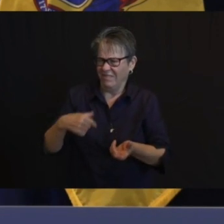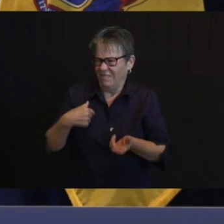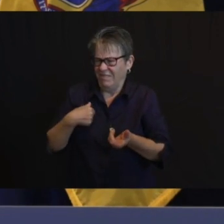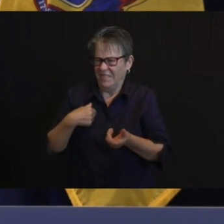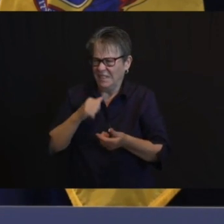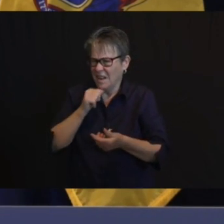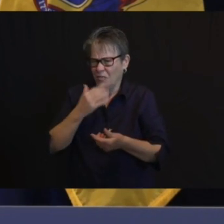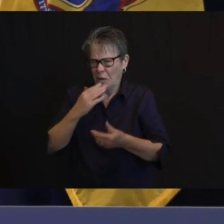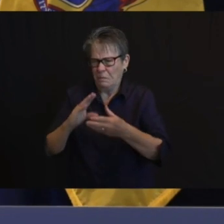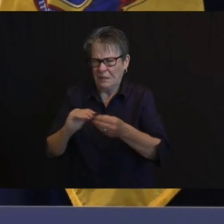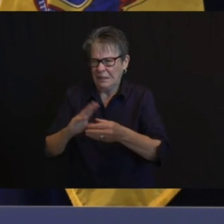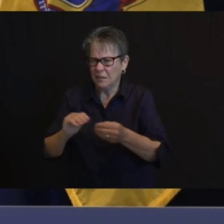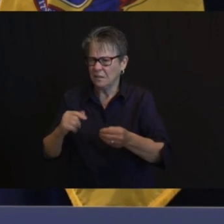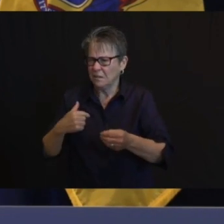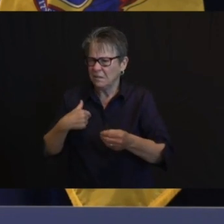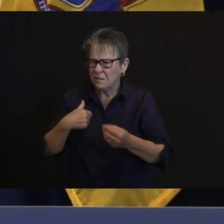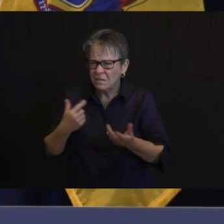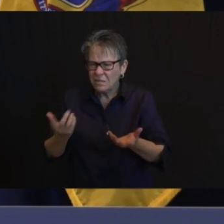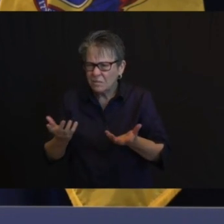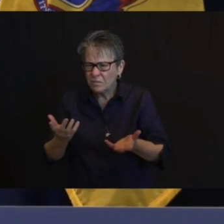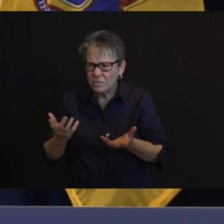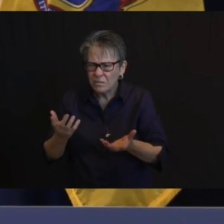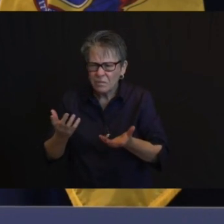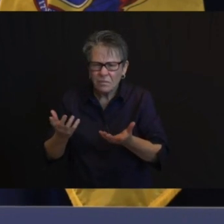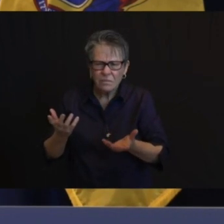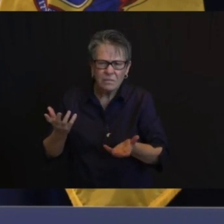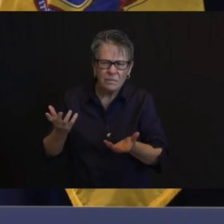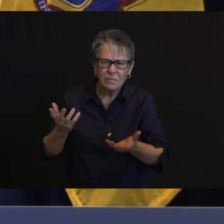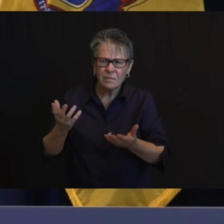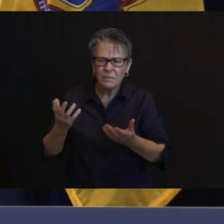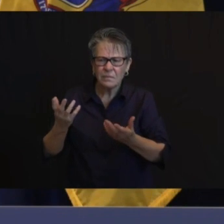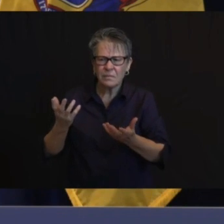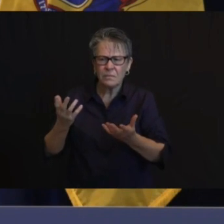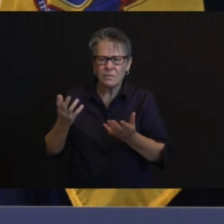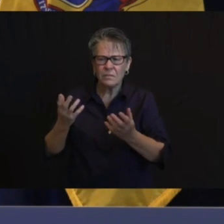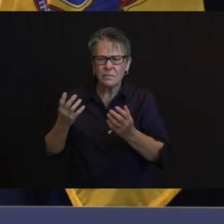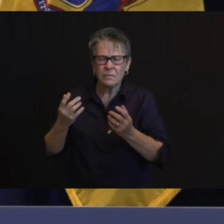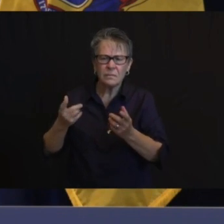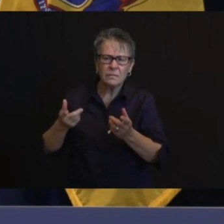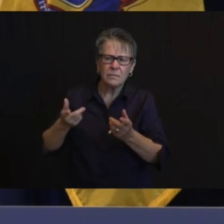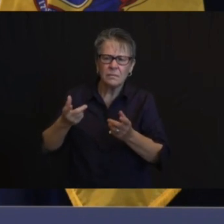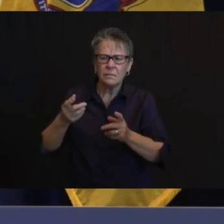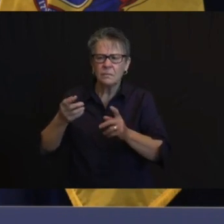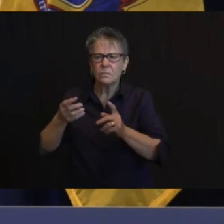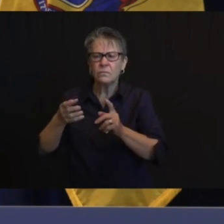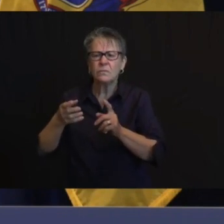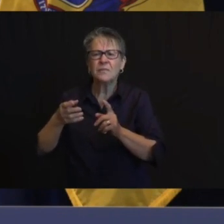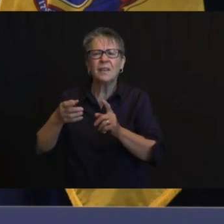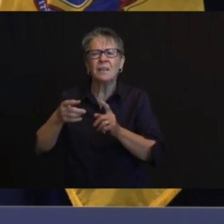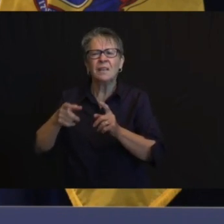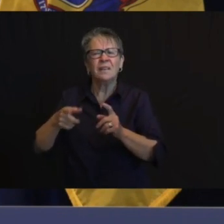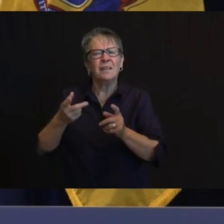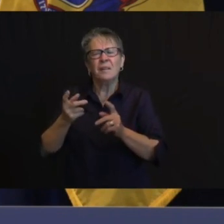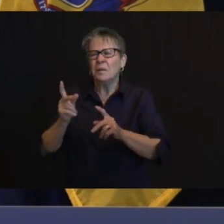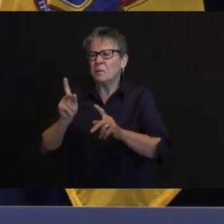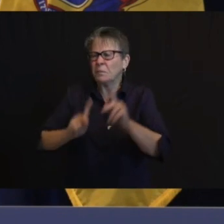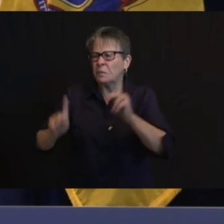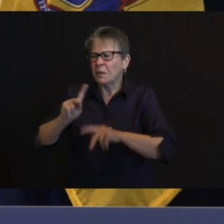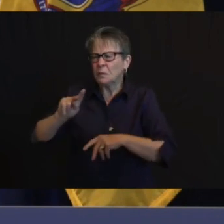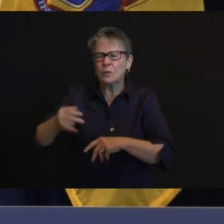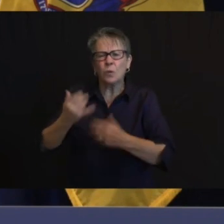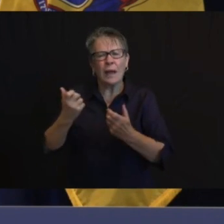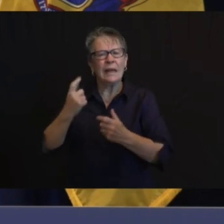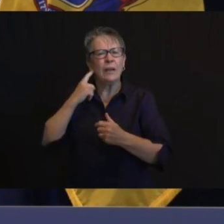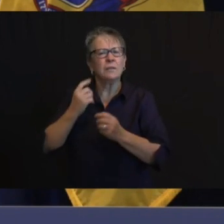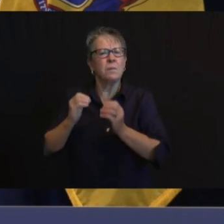want to hear something stronger from you, especially in regards to what happened in Pittsburgh and DC over the summer, where diners were being harassed